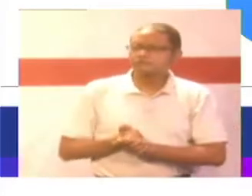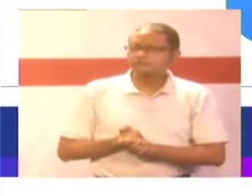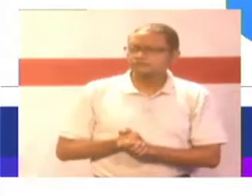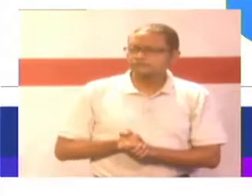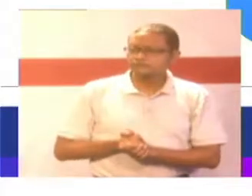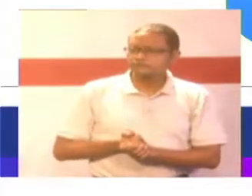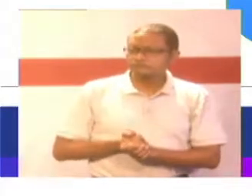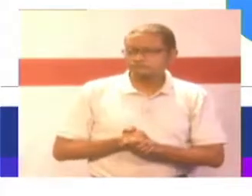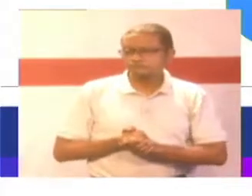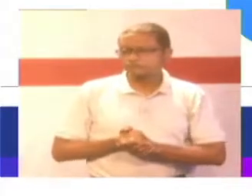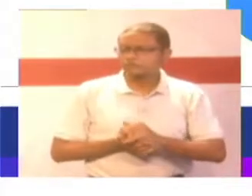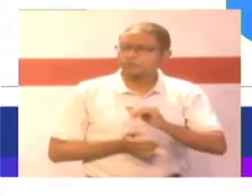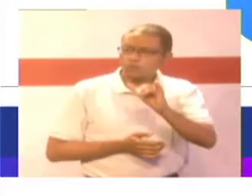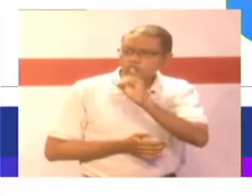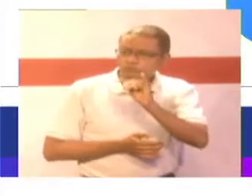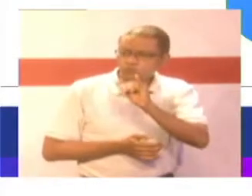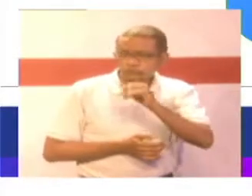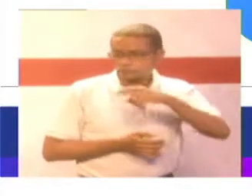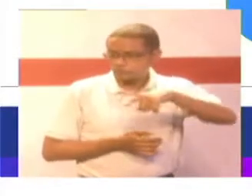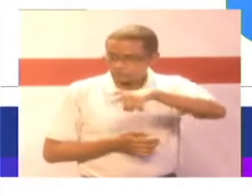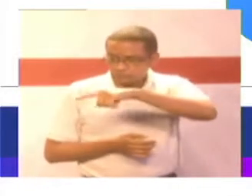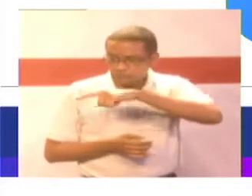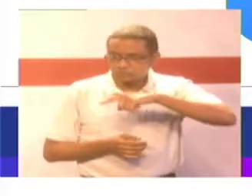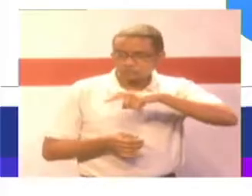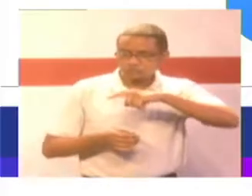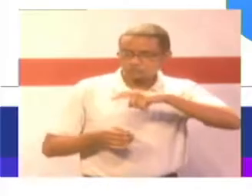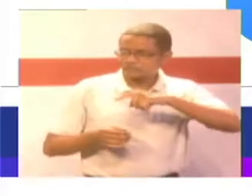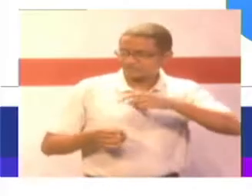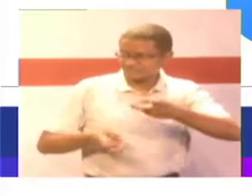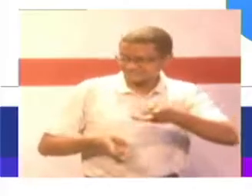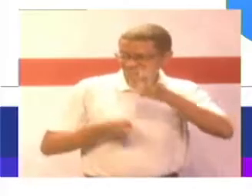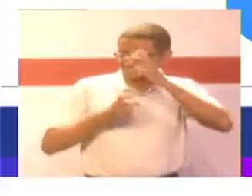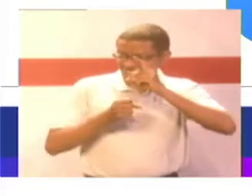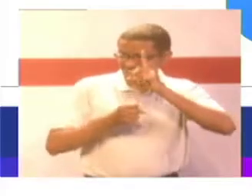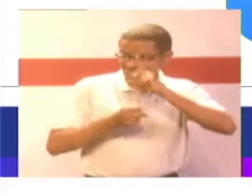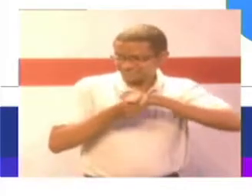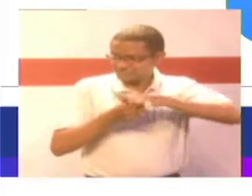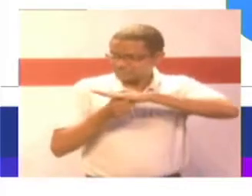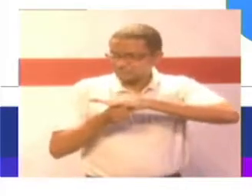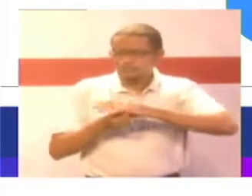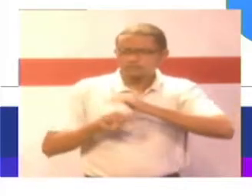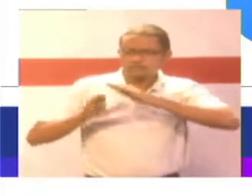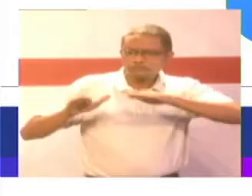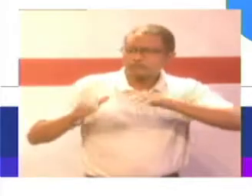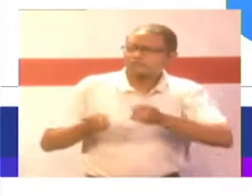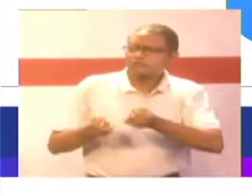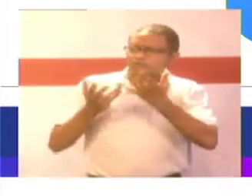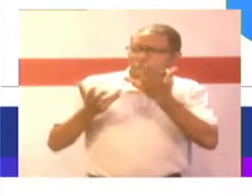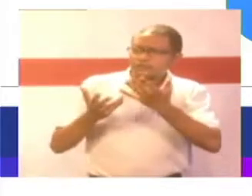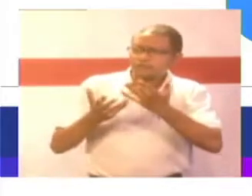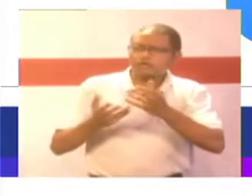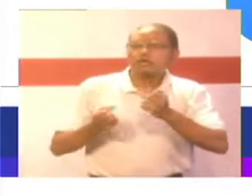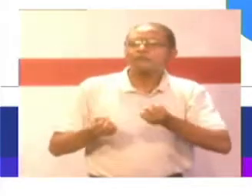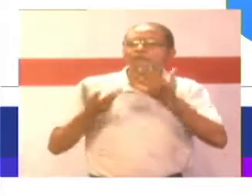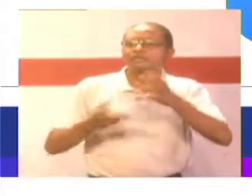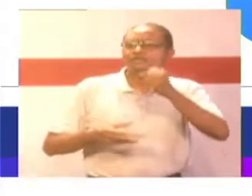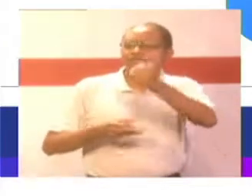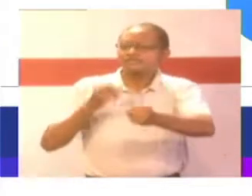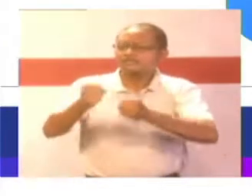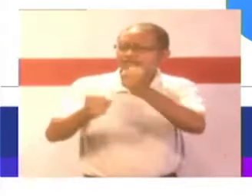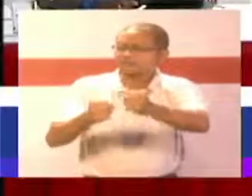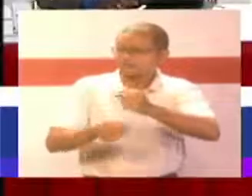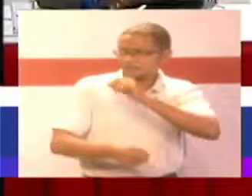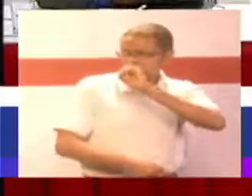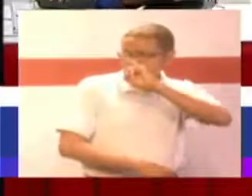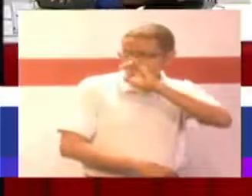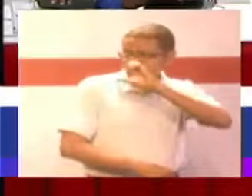the active Delta cases are children, how many are currently hospitalized or in ICU, etc.? Thank you.